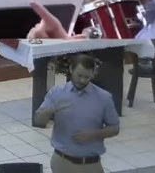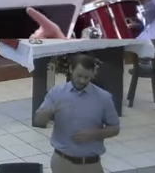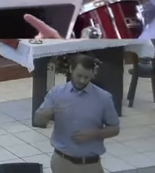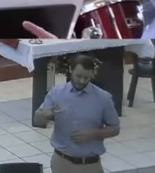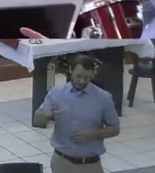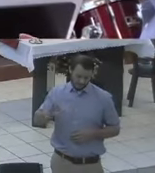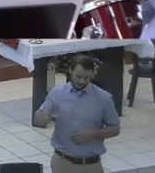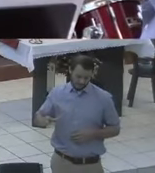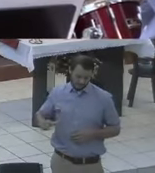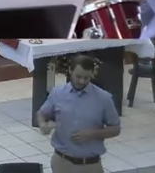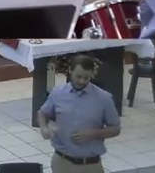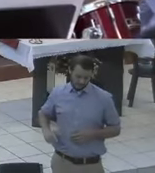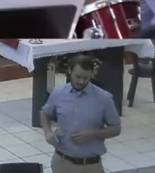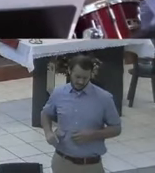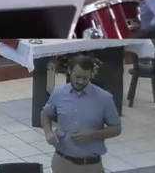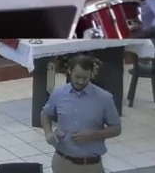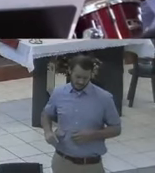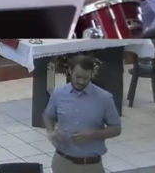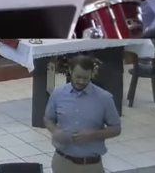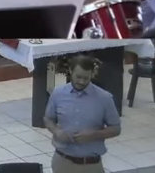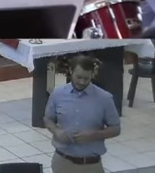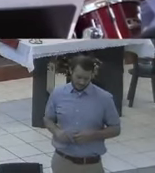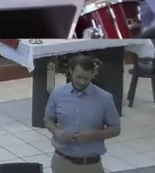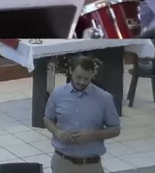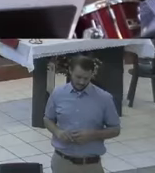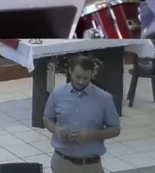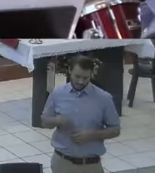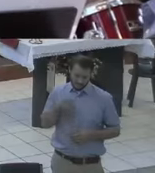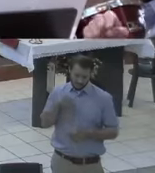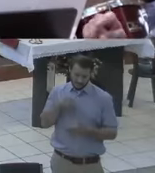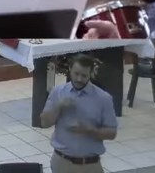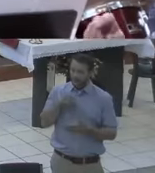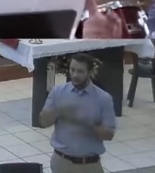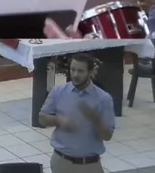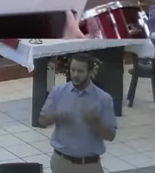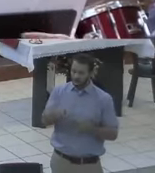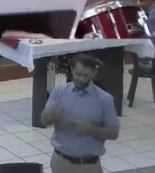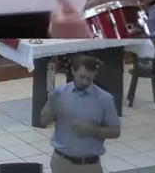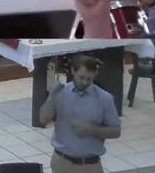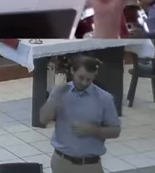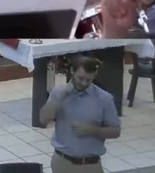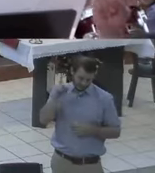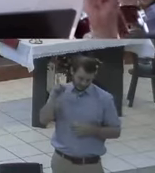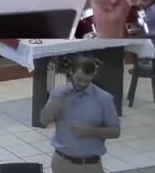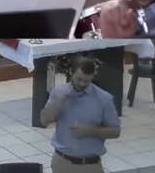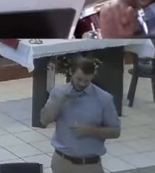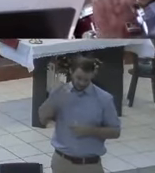King, in what you hear.